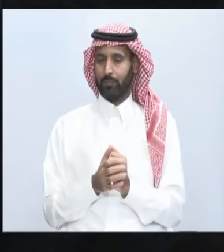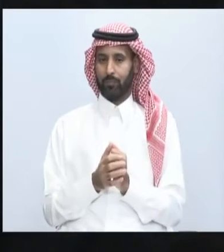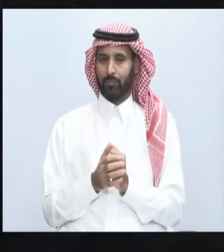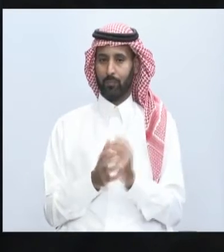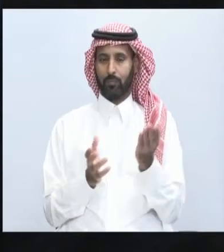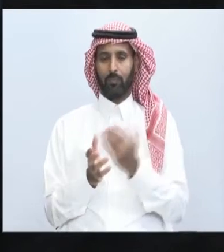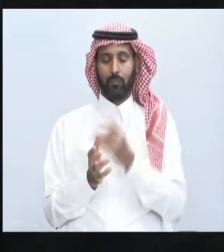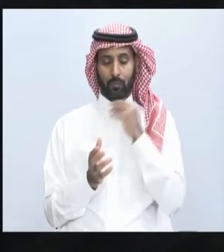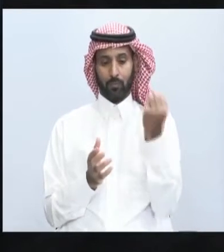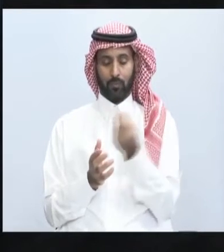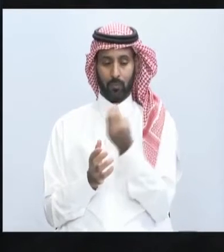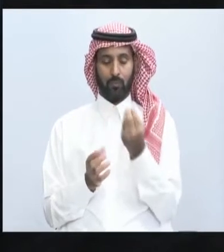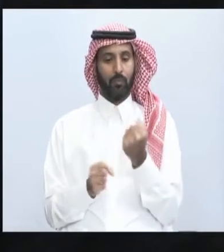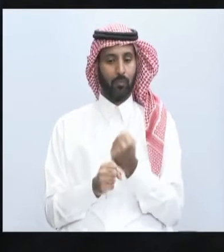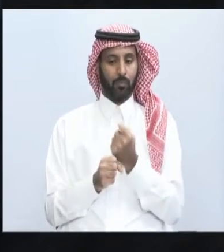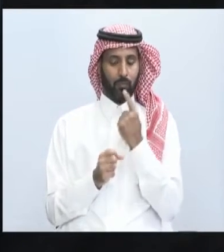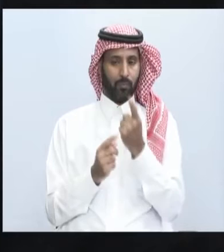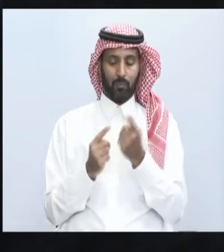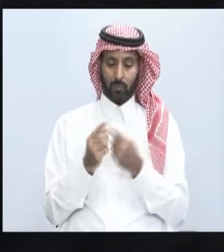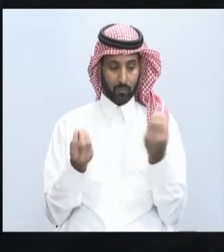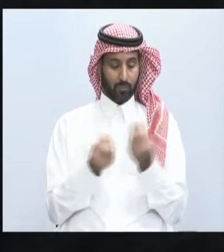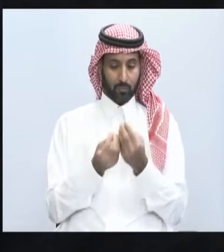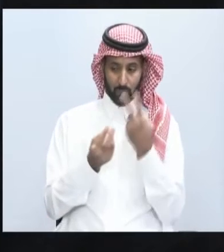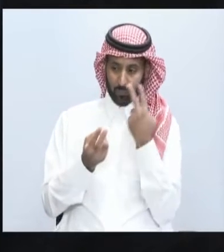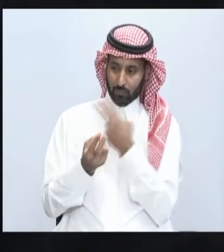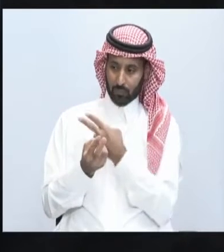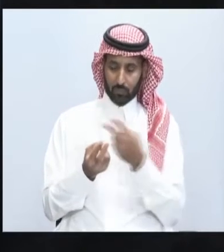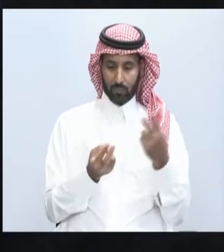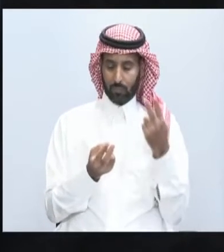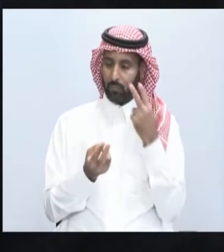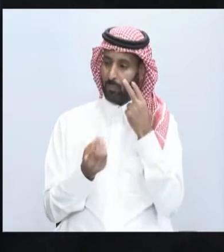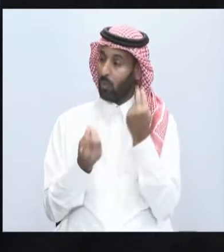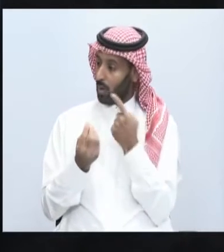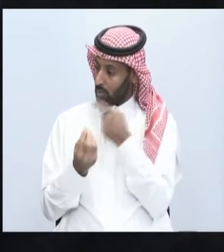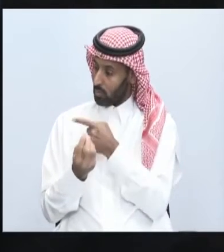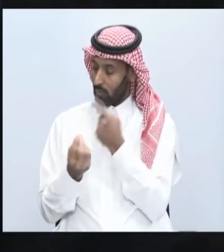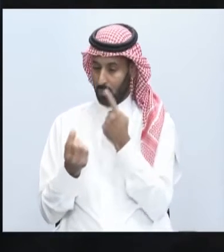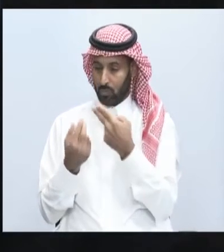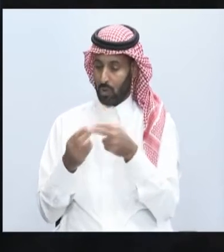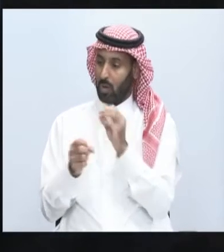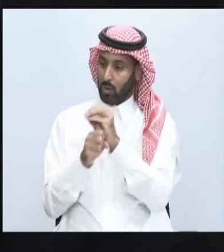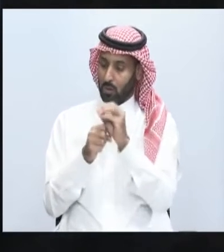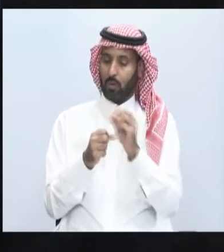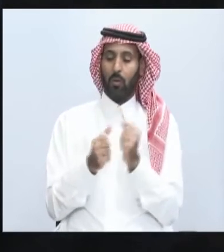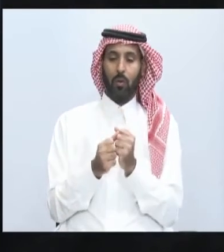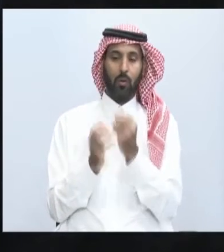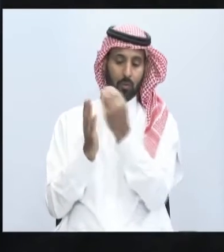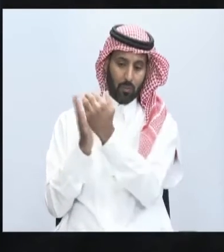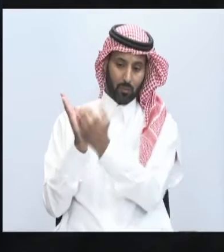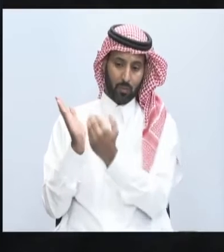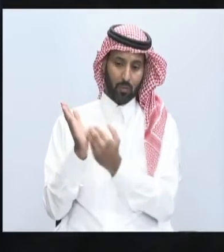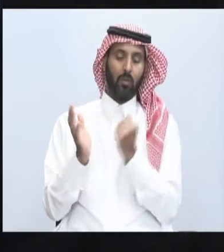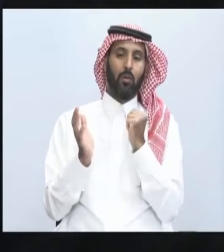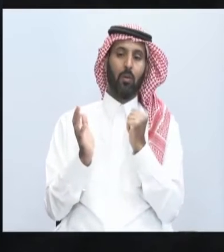is what the tour guide do. He will take you around the museum and in the beginning he will clarify